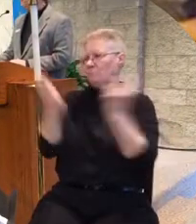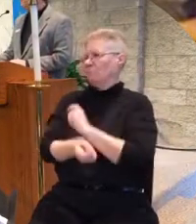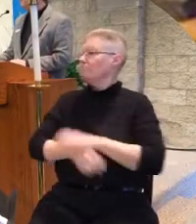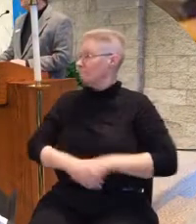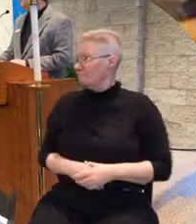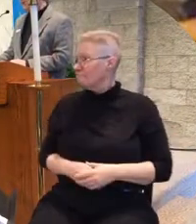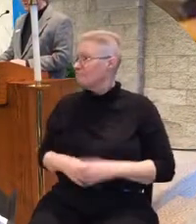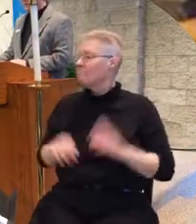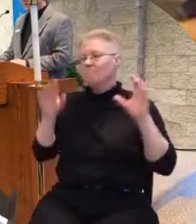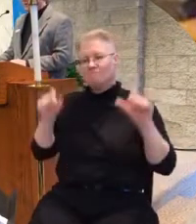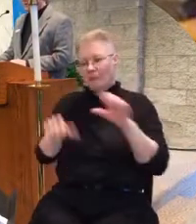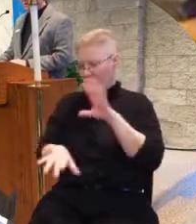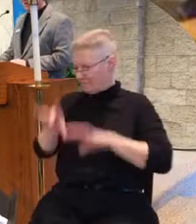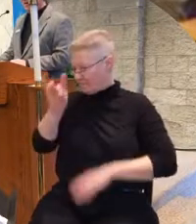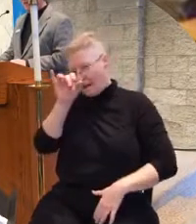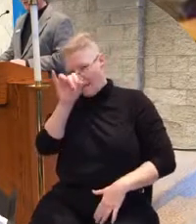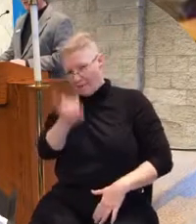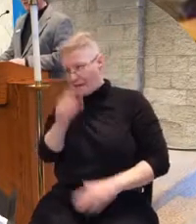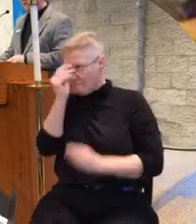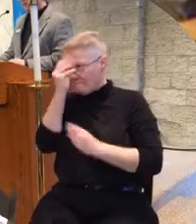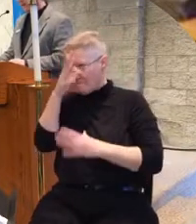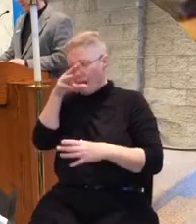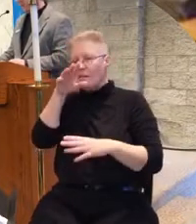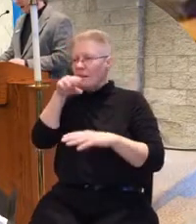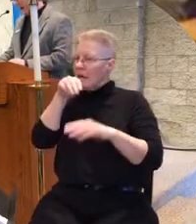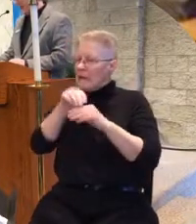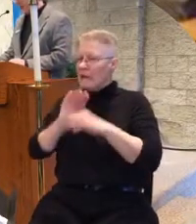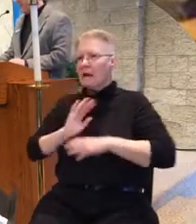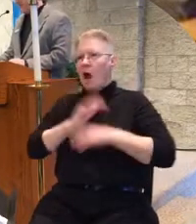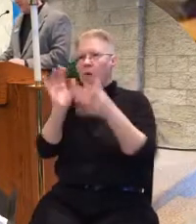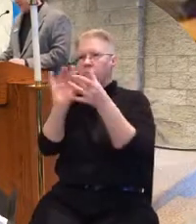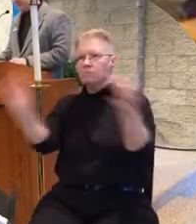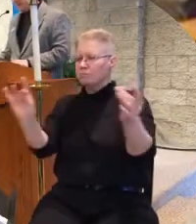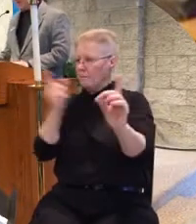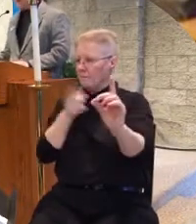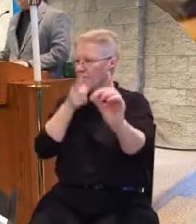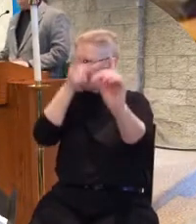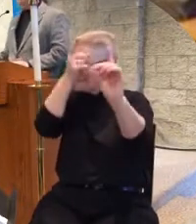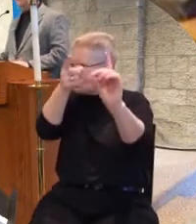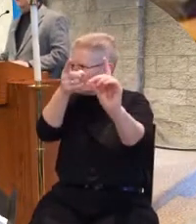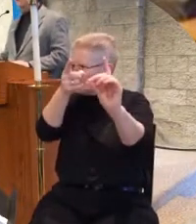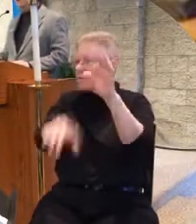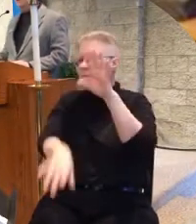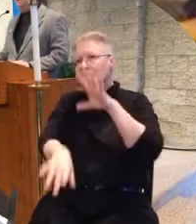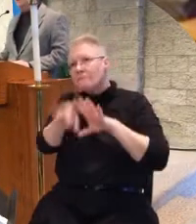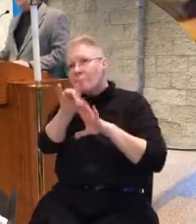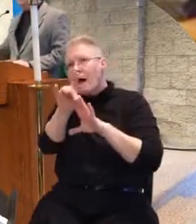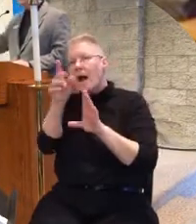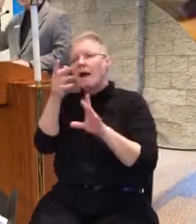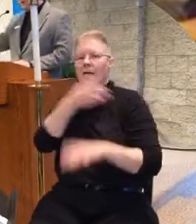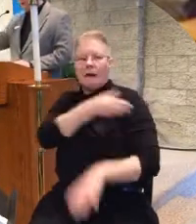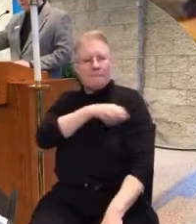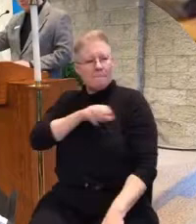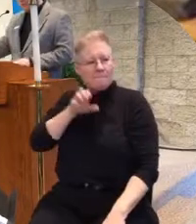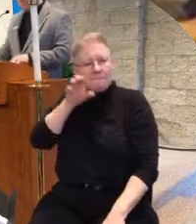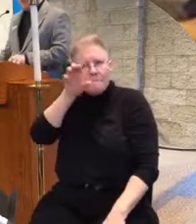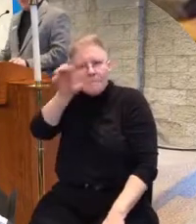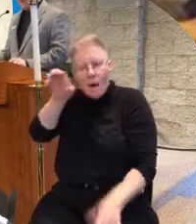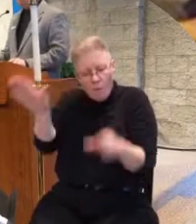be found in our mission, and namely that is to inspire, empower, full expression of the divine within